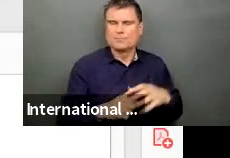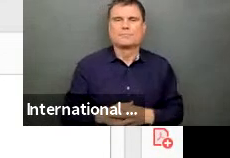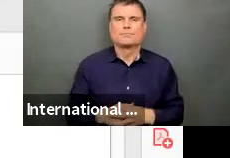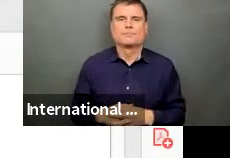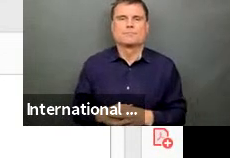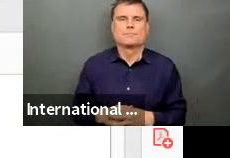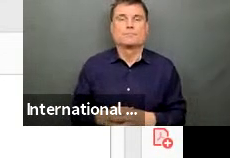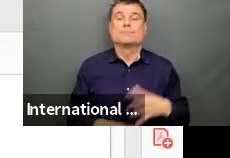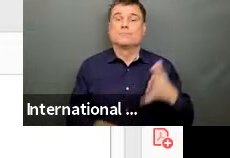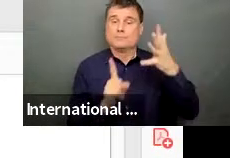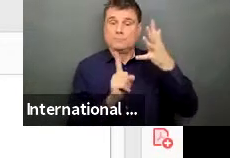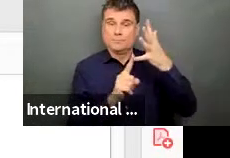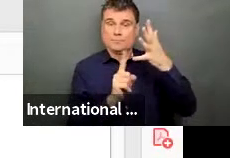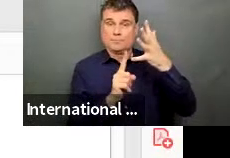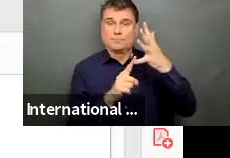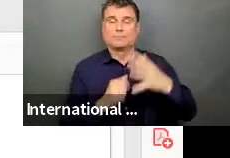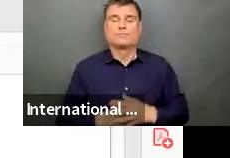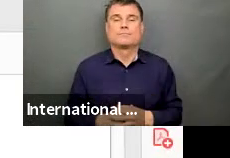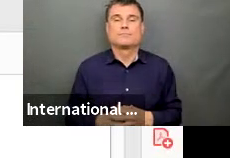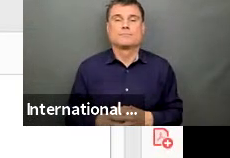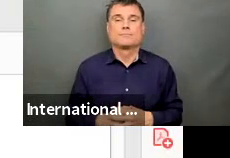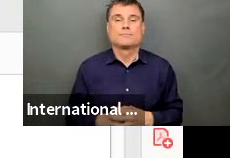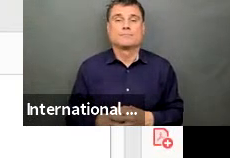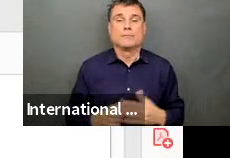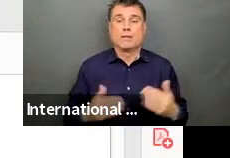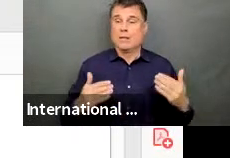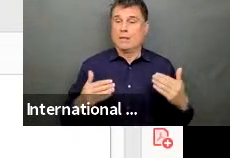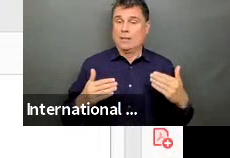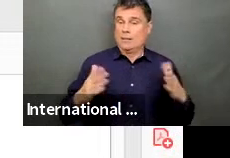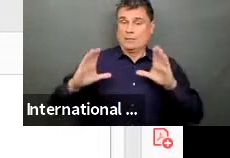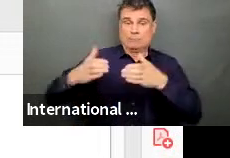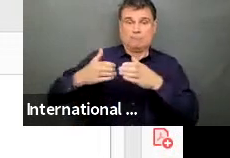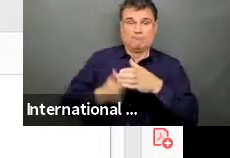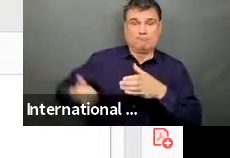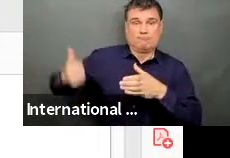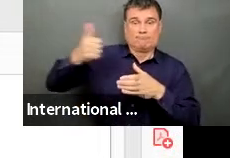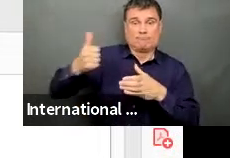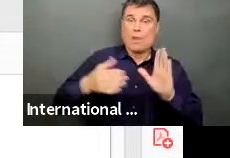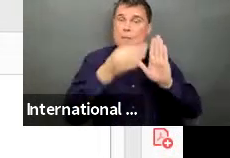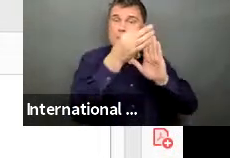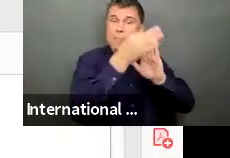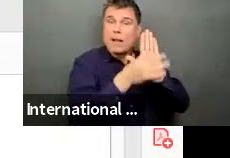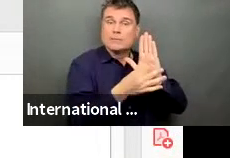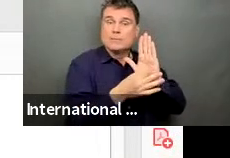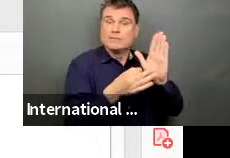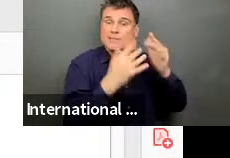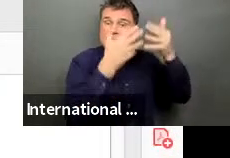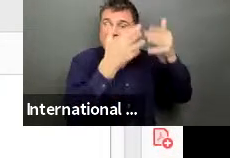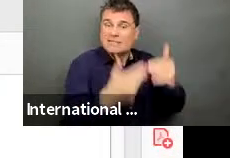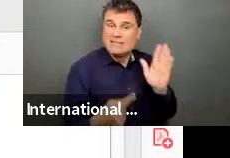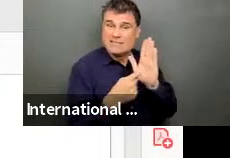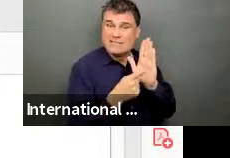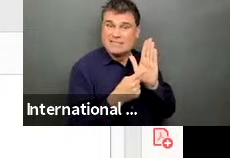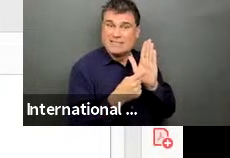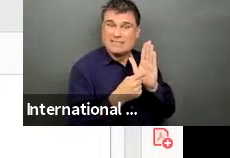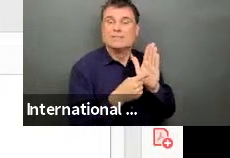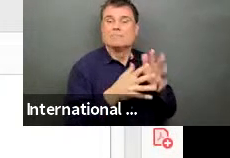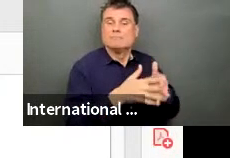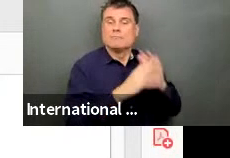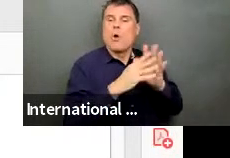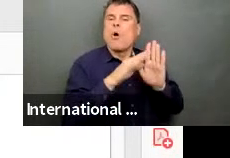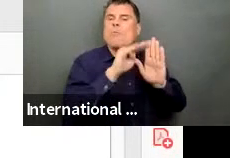recognize that ministers and other senior policymakers should put into practice actions that broaden and intensify